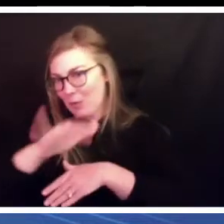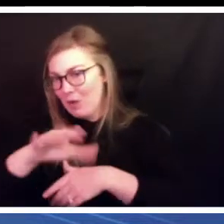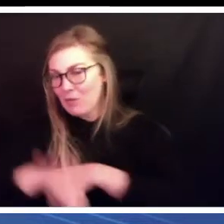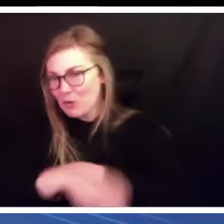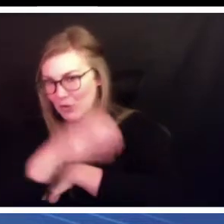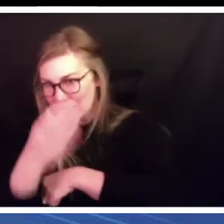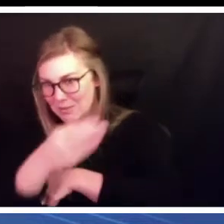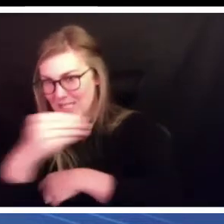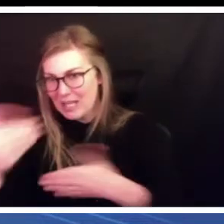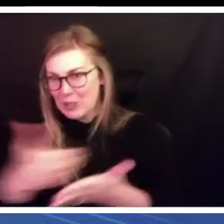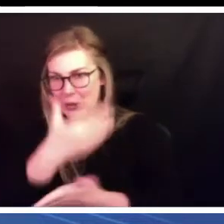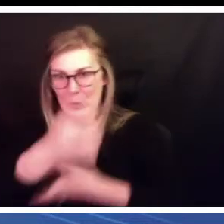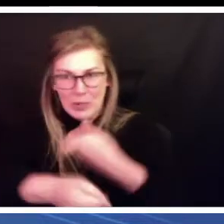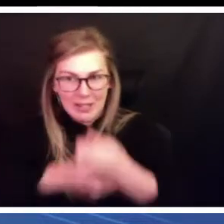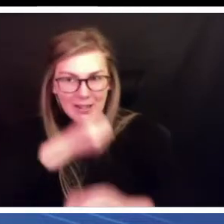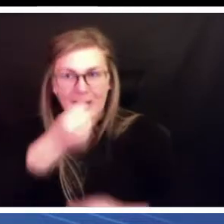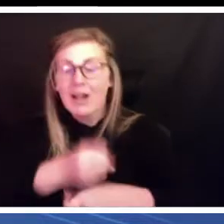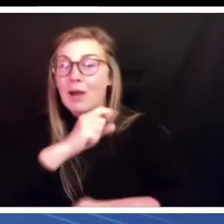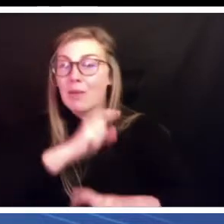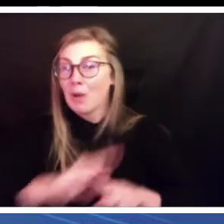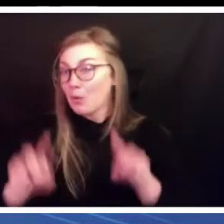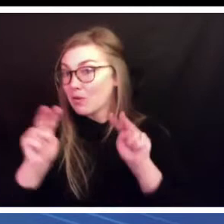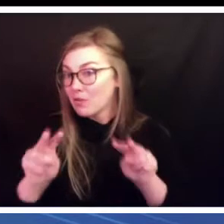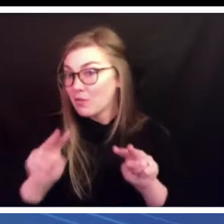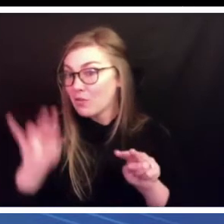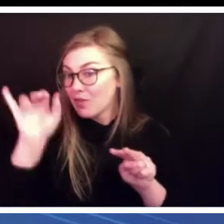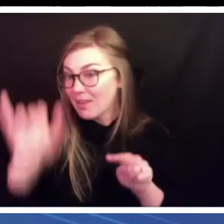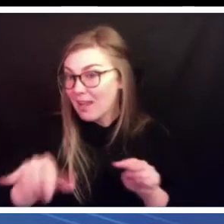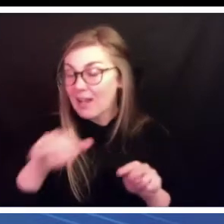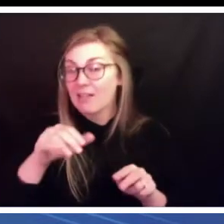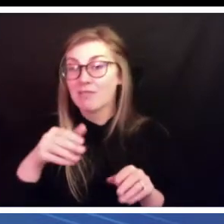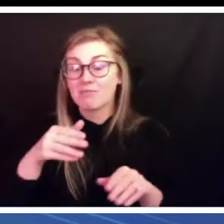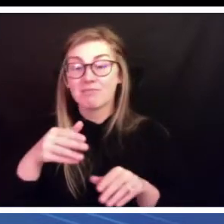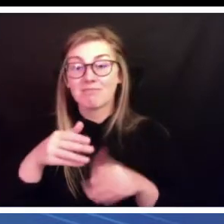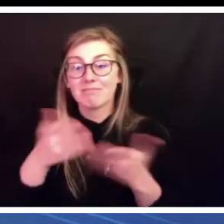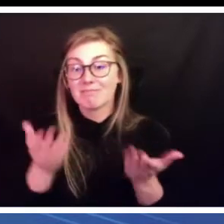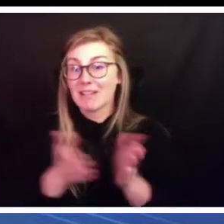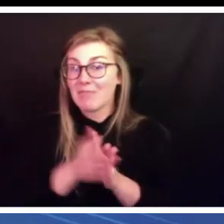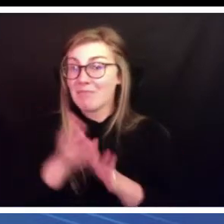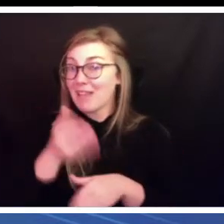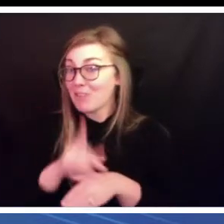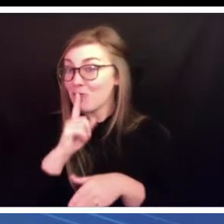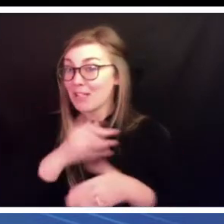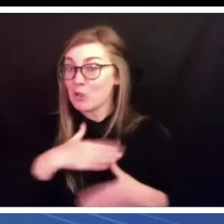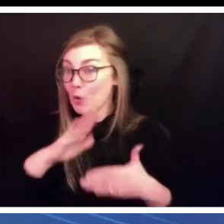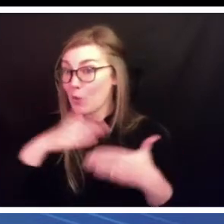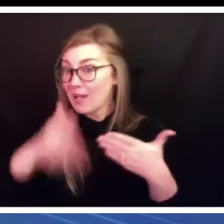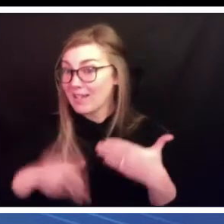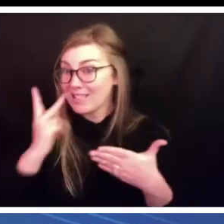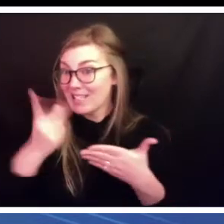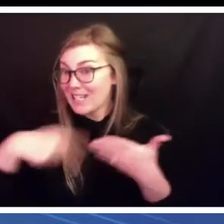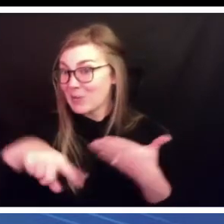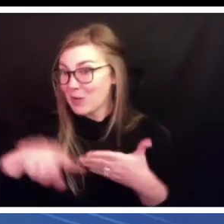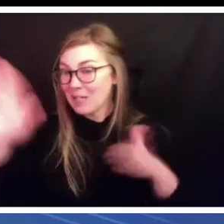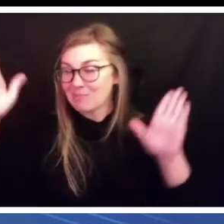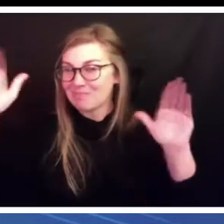So we're looking forward to that. And until then, have a great weekend and see you next week. Bye, everyone. Happy holidays. Bye.